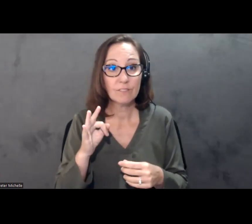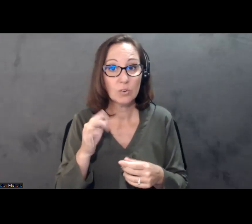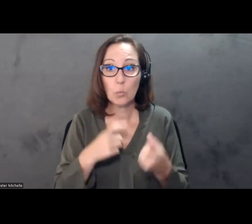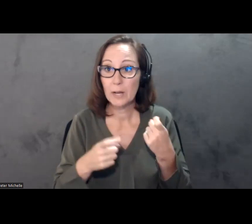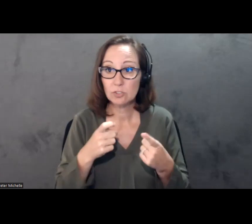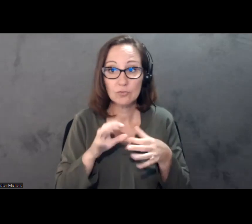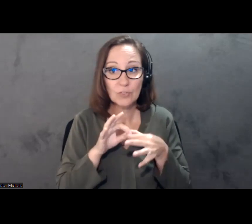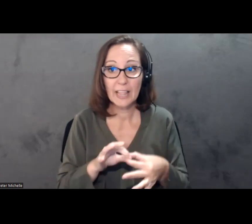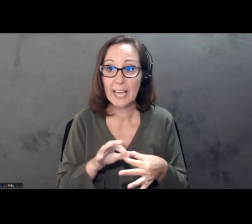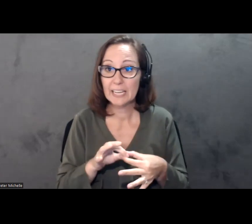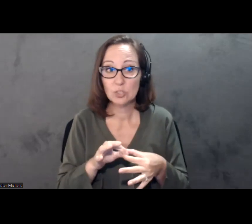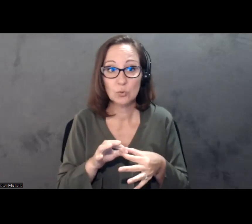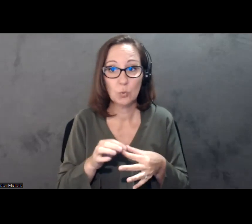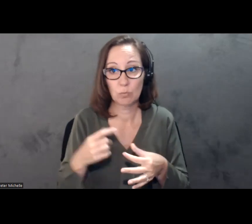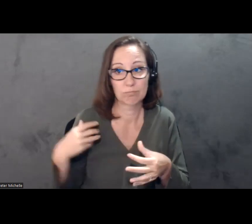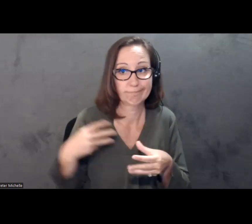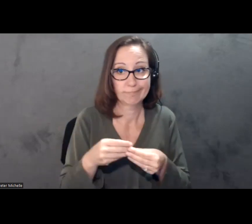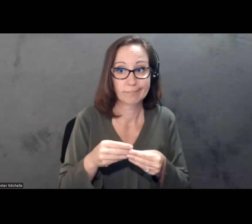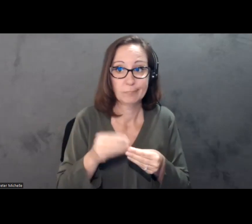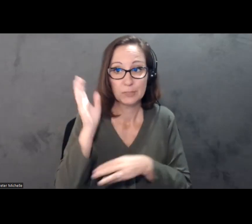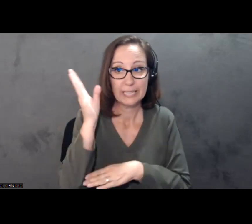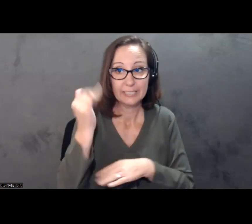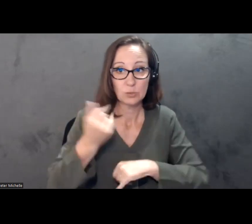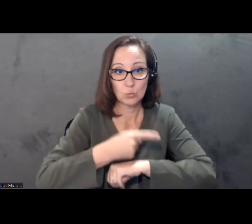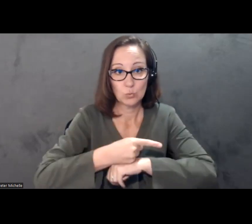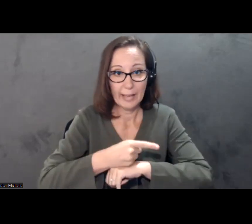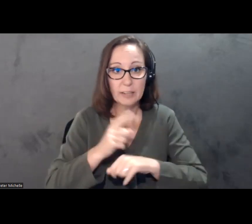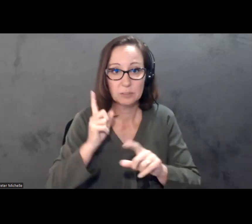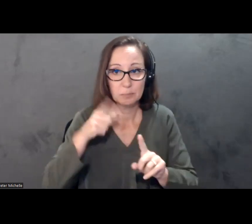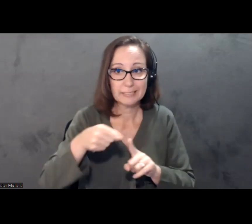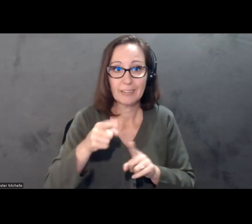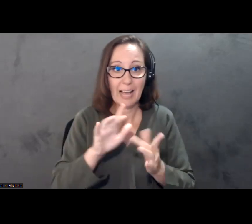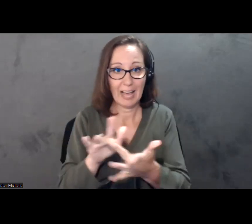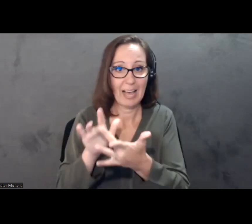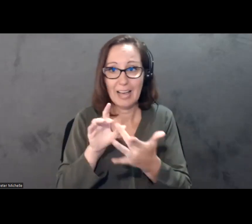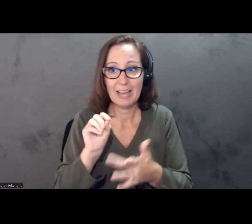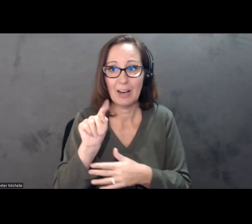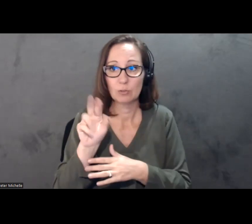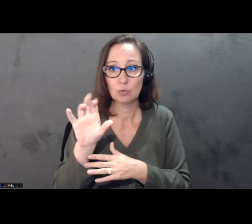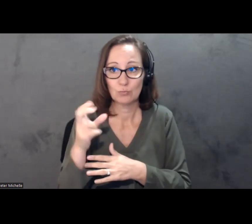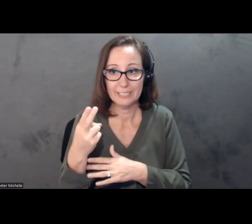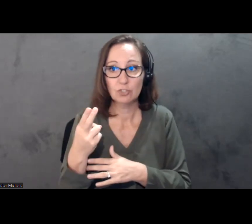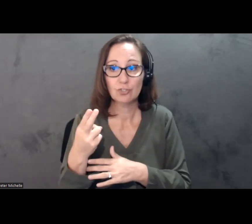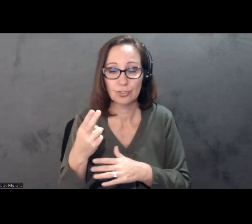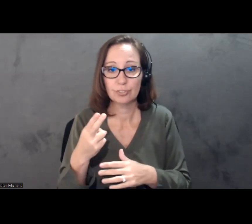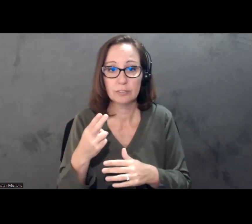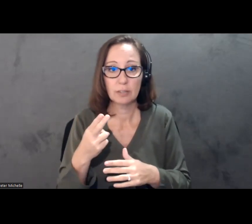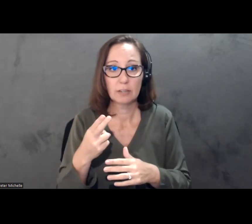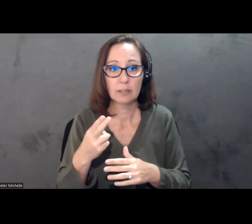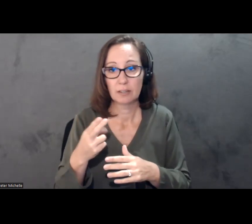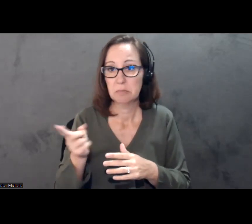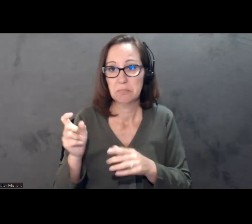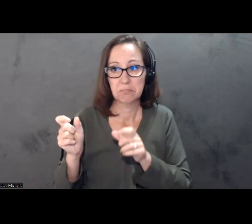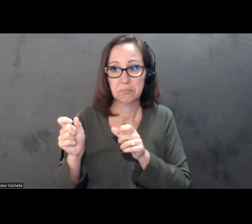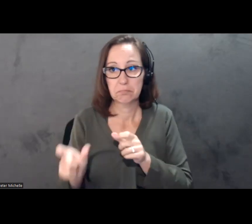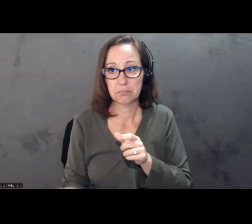questions related to any of the materials that have been presented today, particularly on the outreach components, please drop them in the chat, or you can